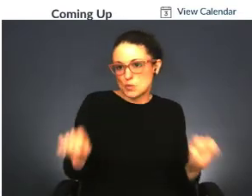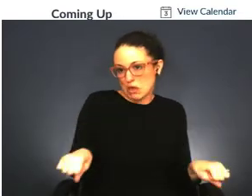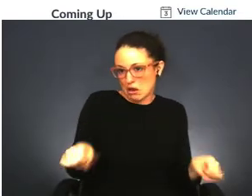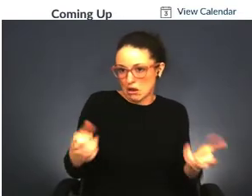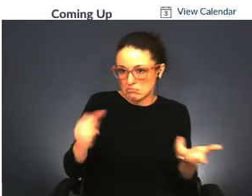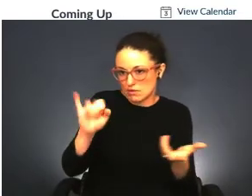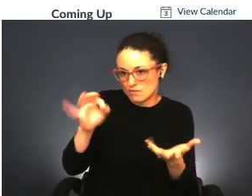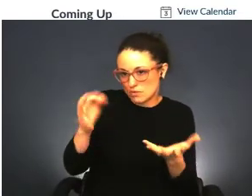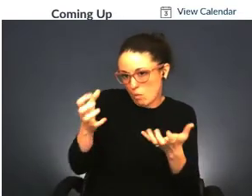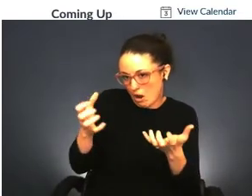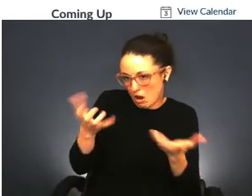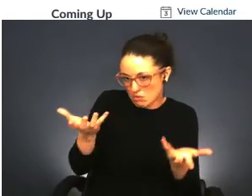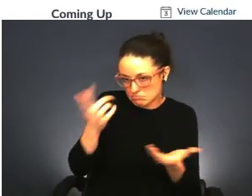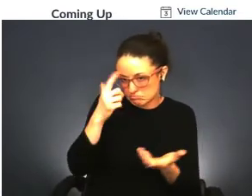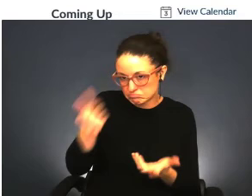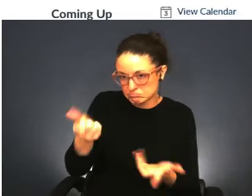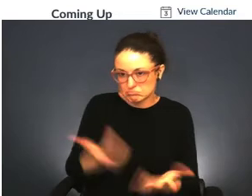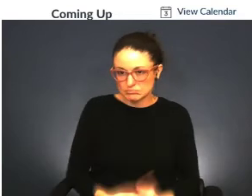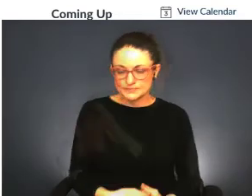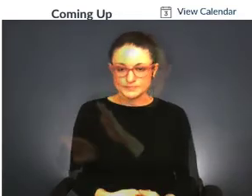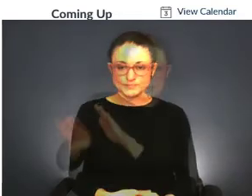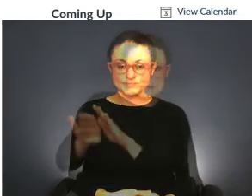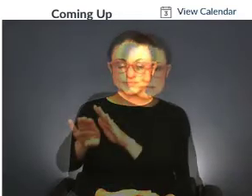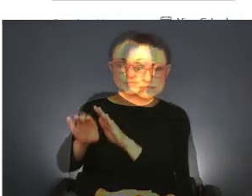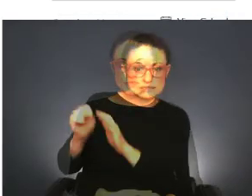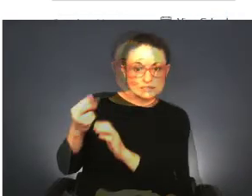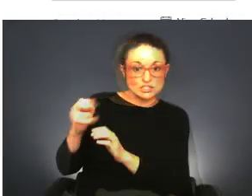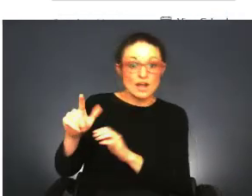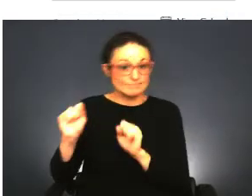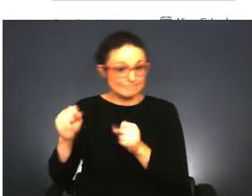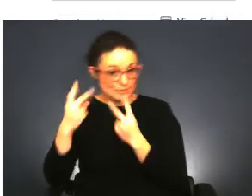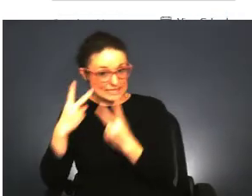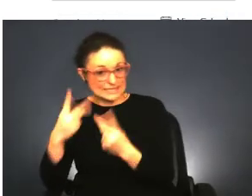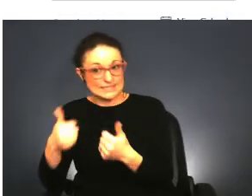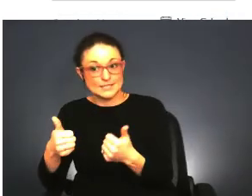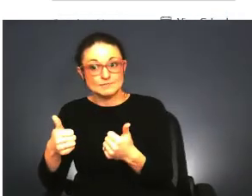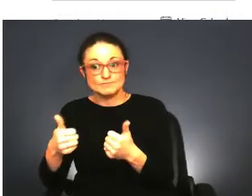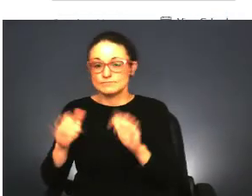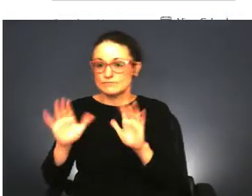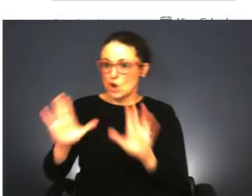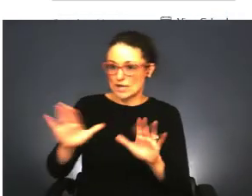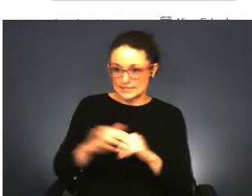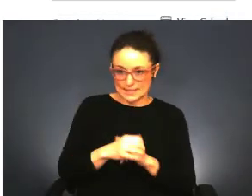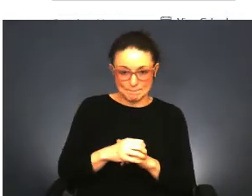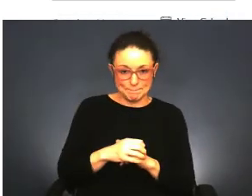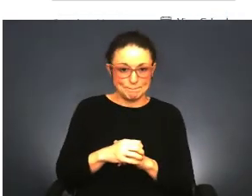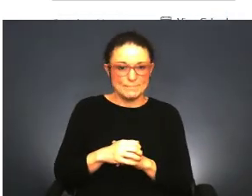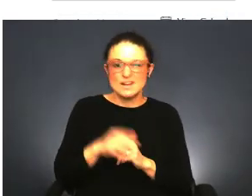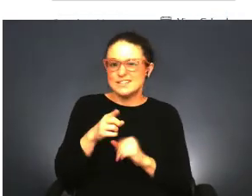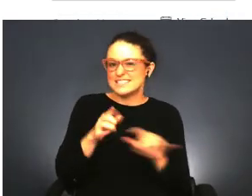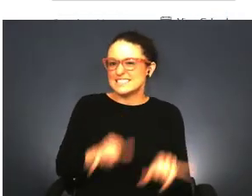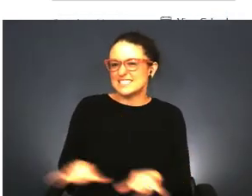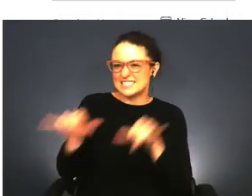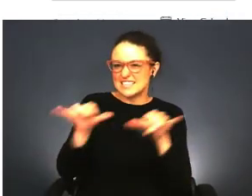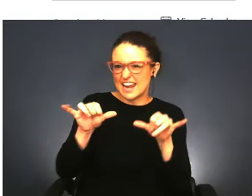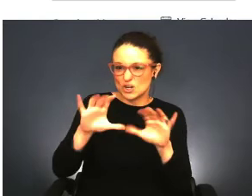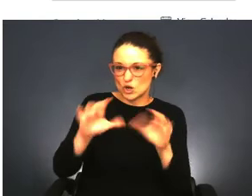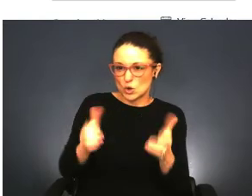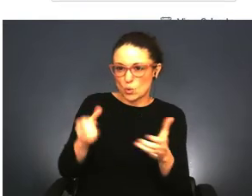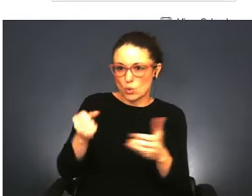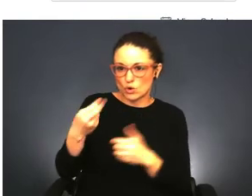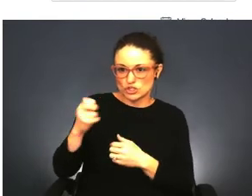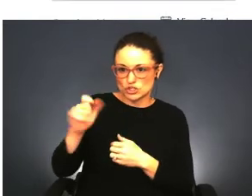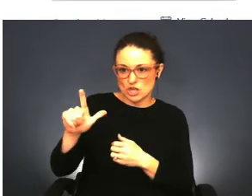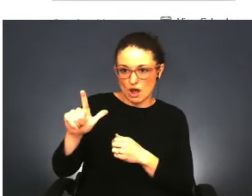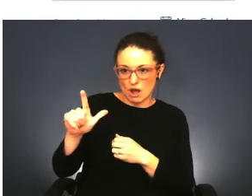course shell that you can open up and look at. All right, so here we are in a standard course shell. I've opened it up, it opens up to